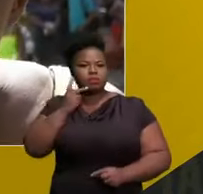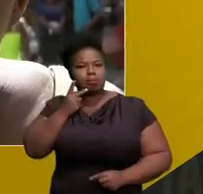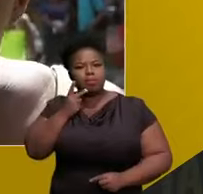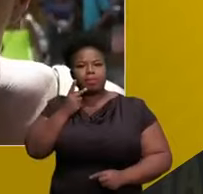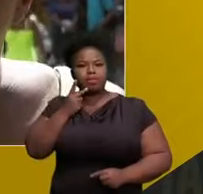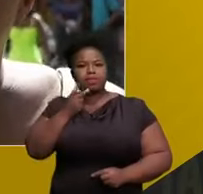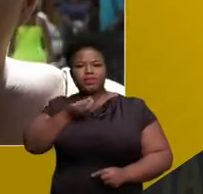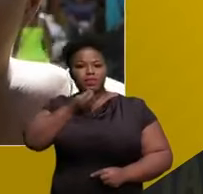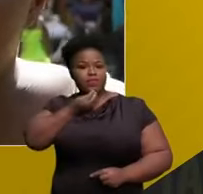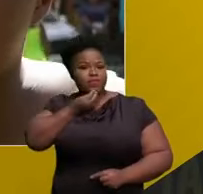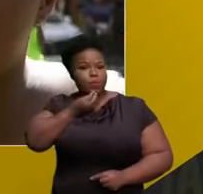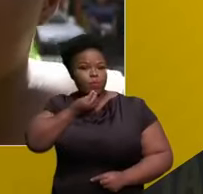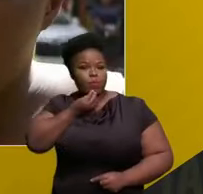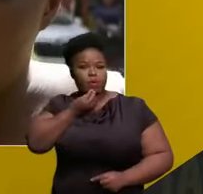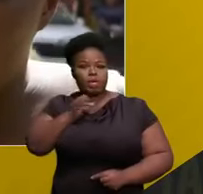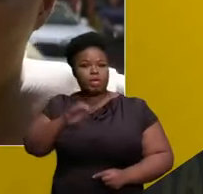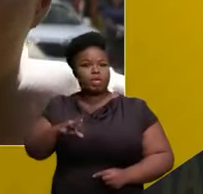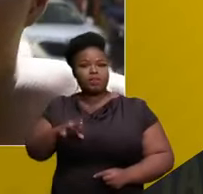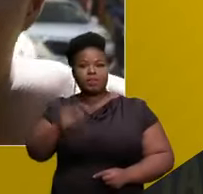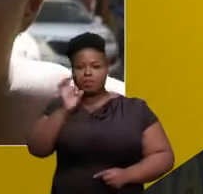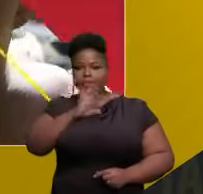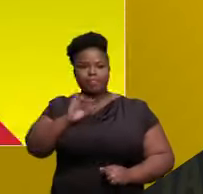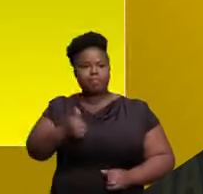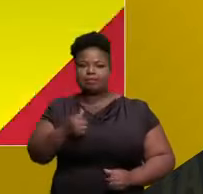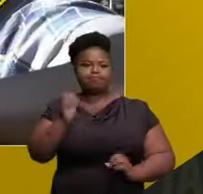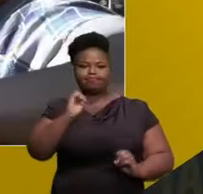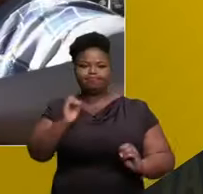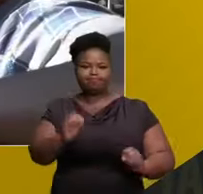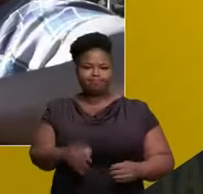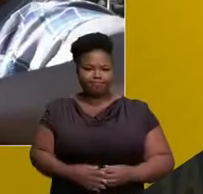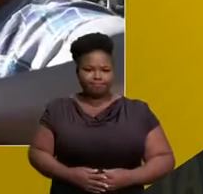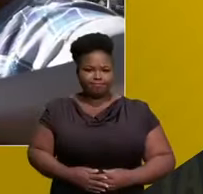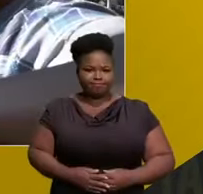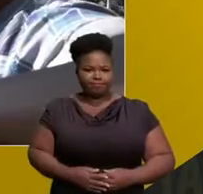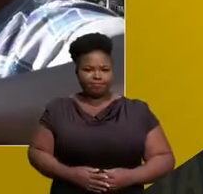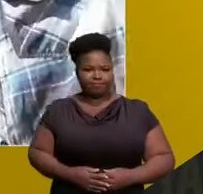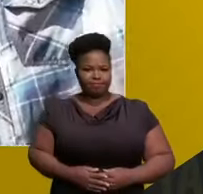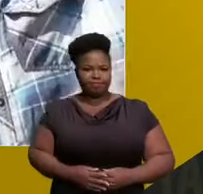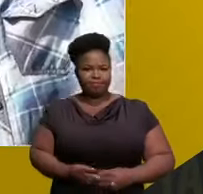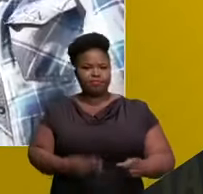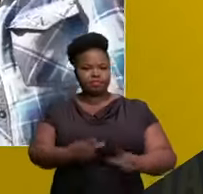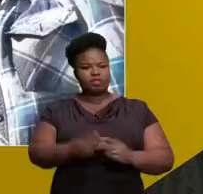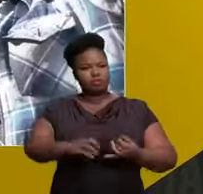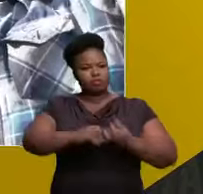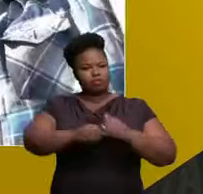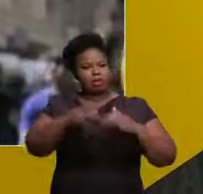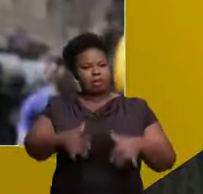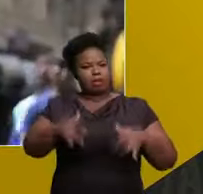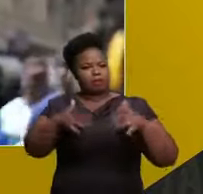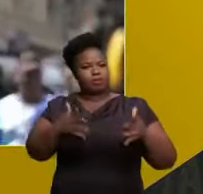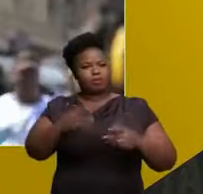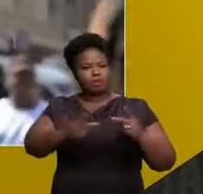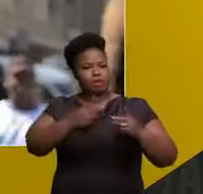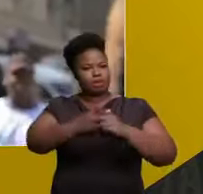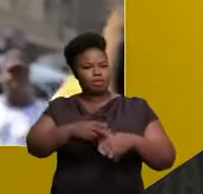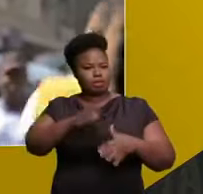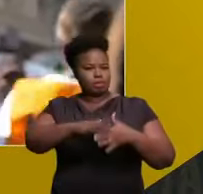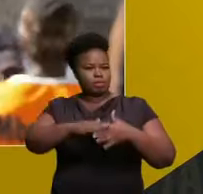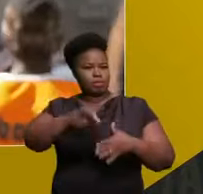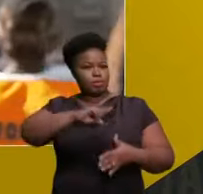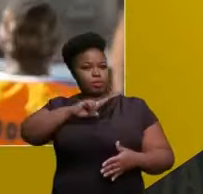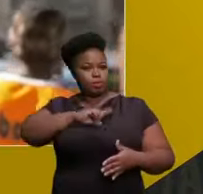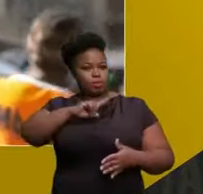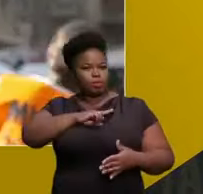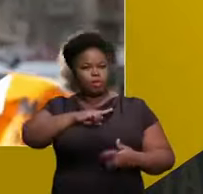ukudla kuyaswelakala imali ngalimi akukudla kukho ngisase ijubela ngithingi zami impilo yabona malezimo ayikho ehlangana nayo